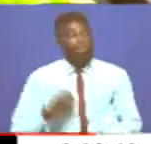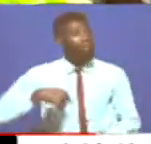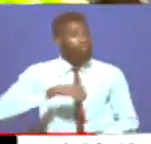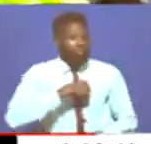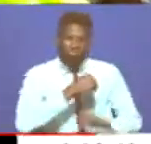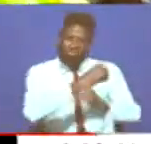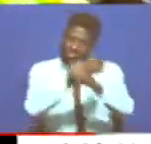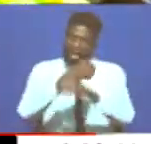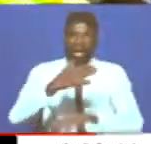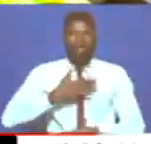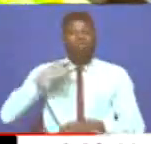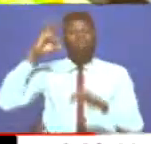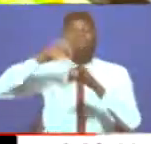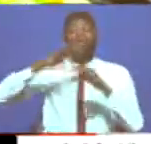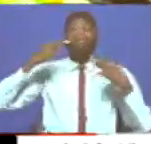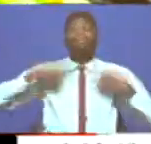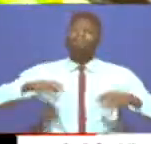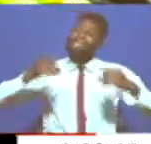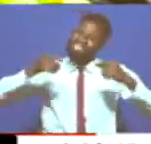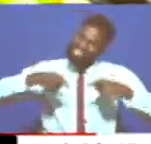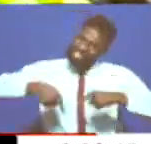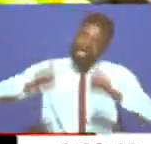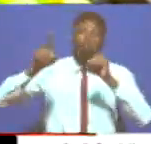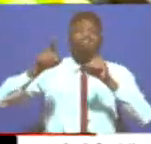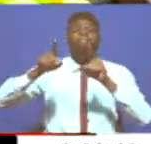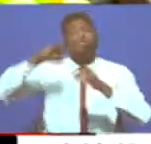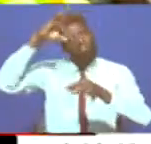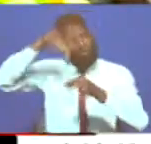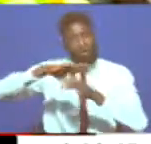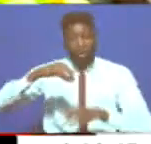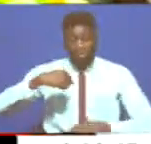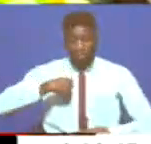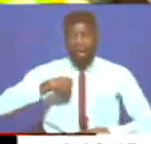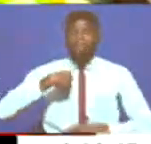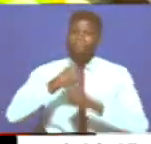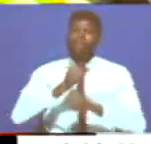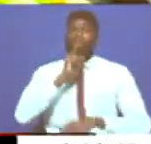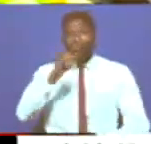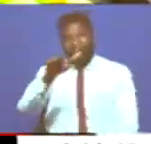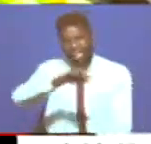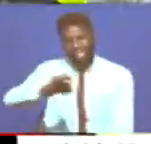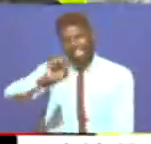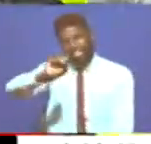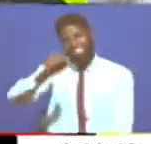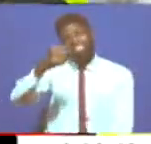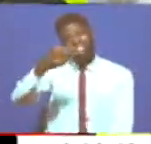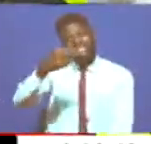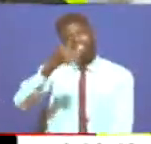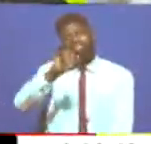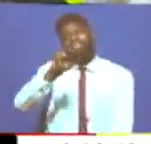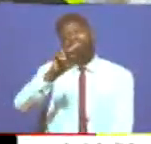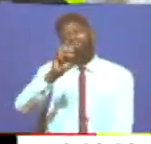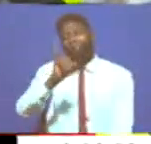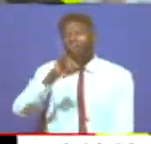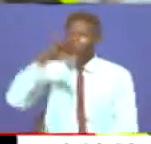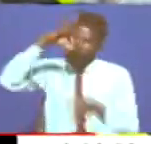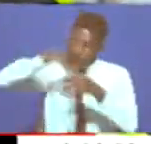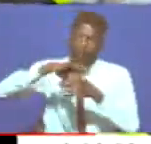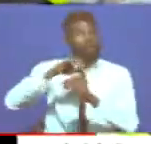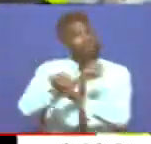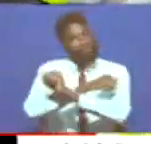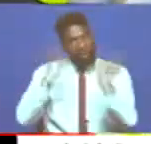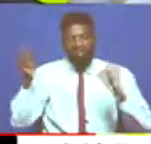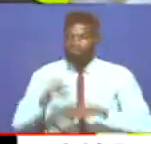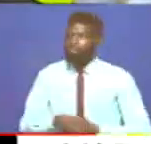kura. Mimi ninaenda kuhakikisha kwamba hapa Shinoi kura imepigwa. The democracy of our